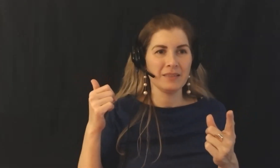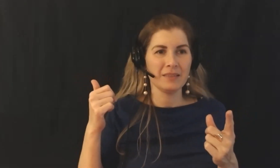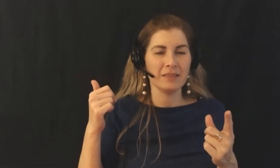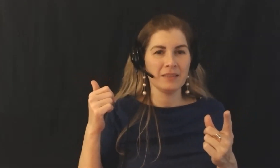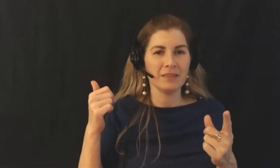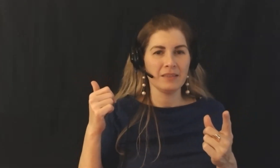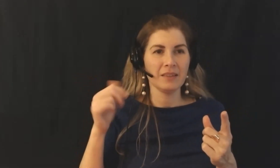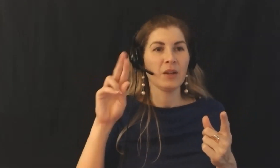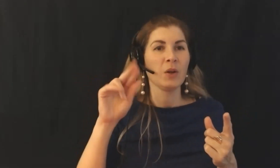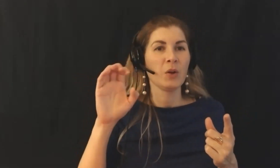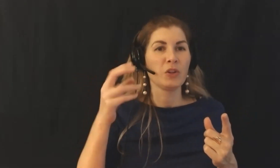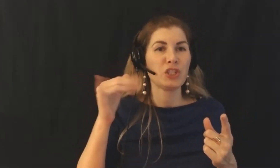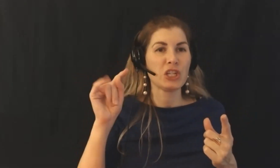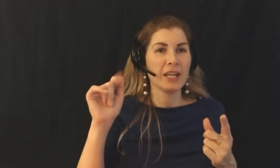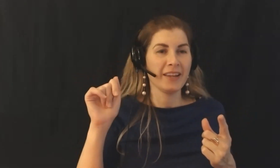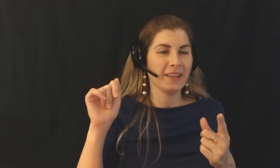Rachida.